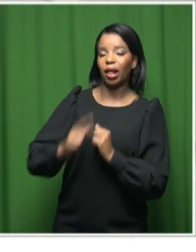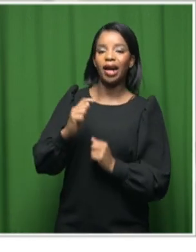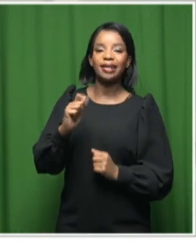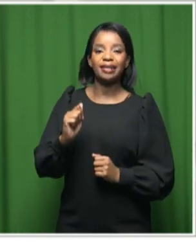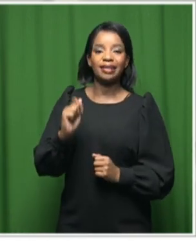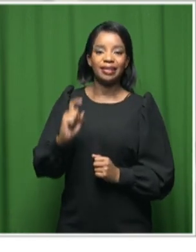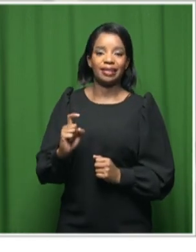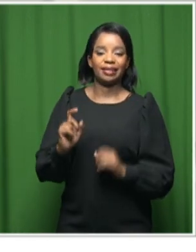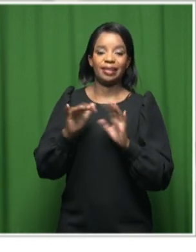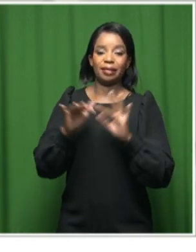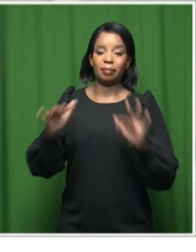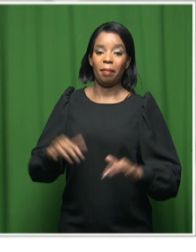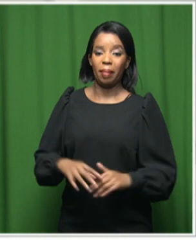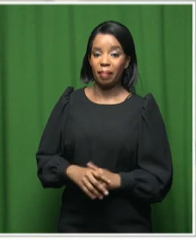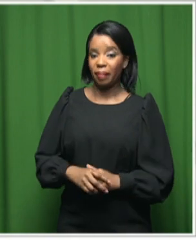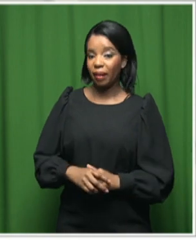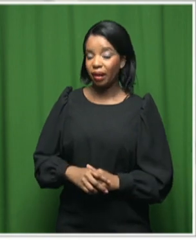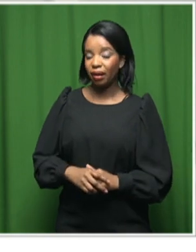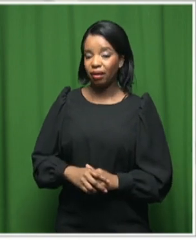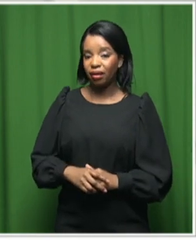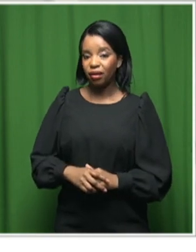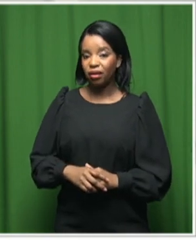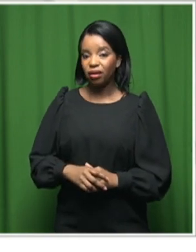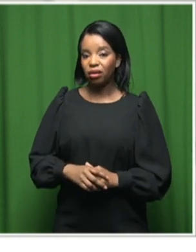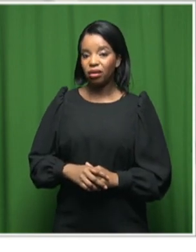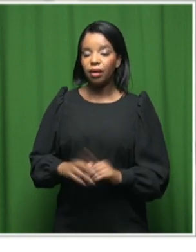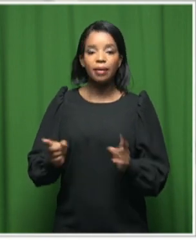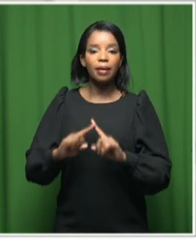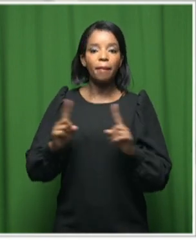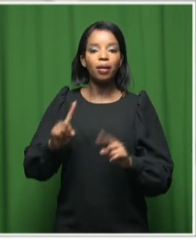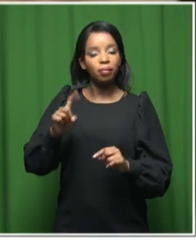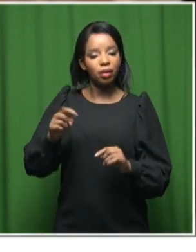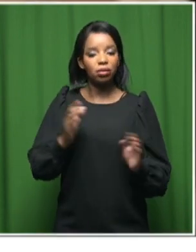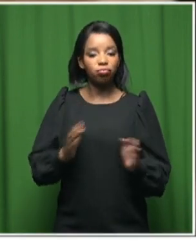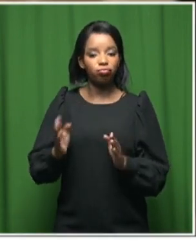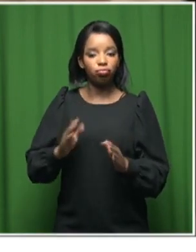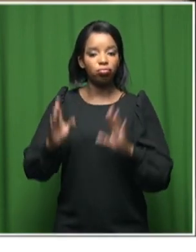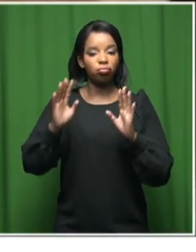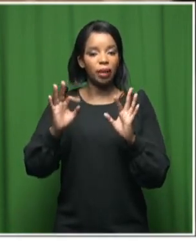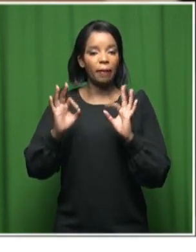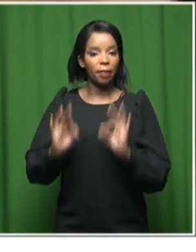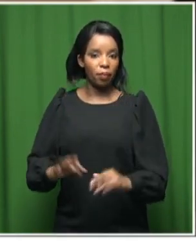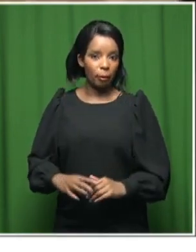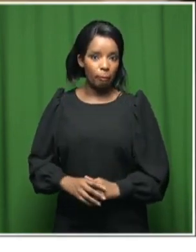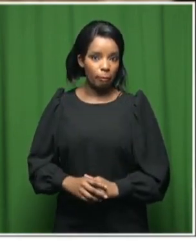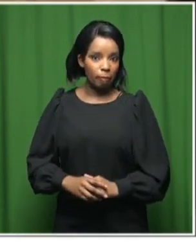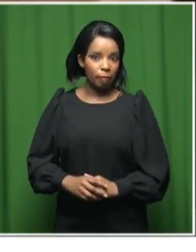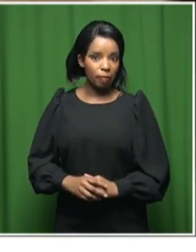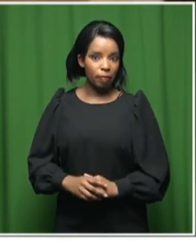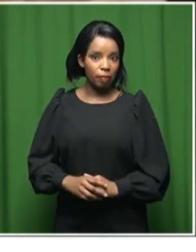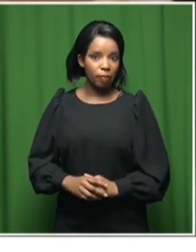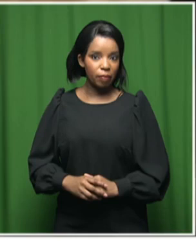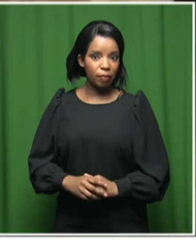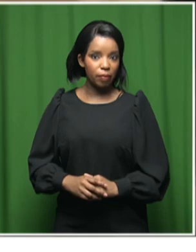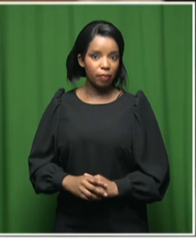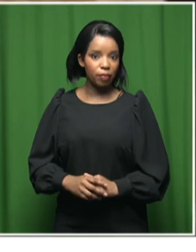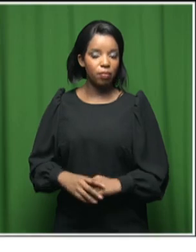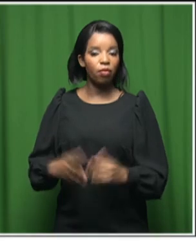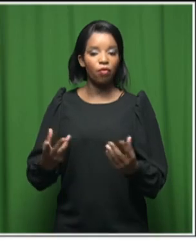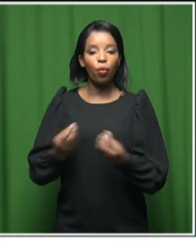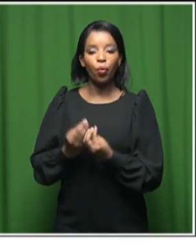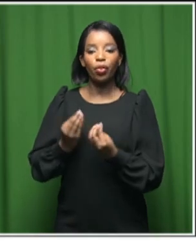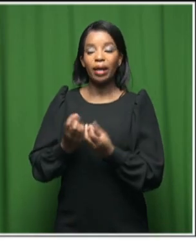to just function properly and maintenance to